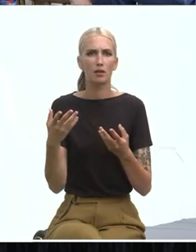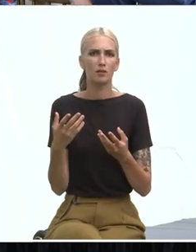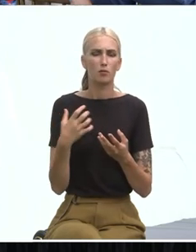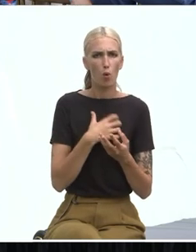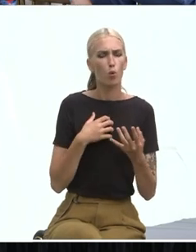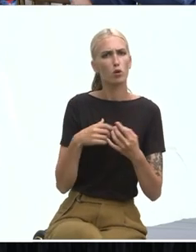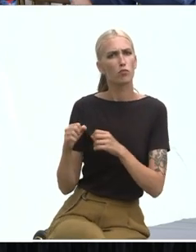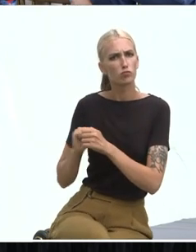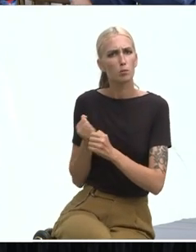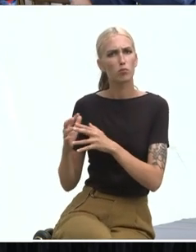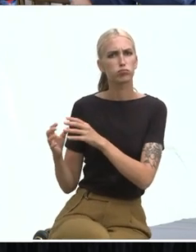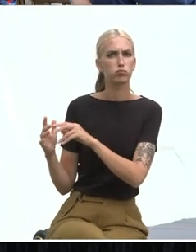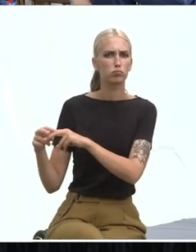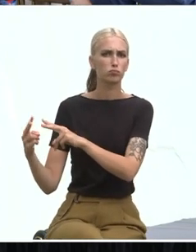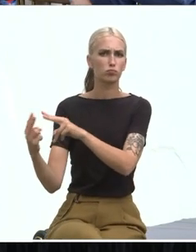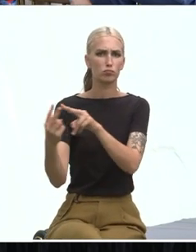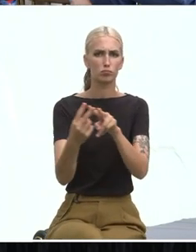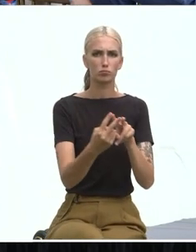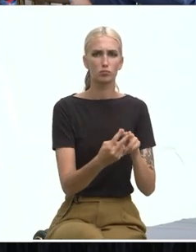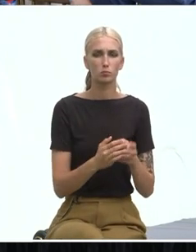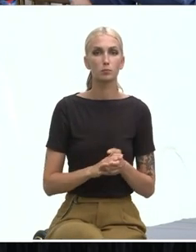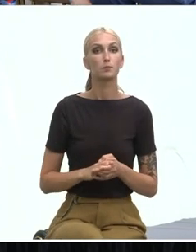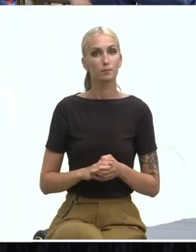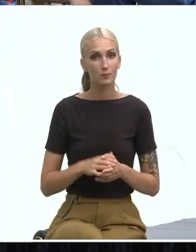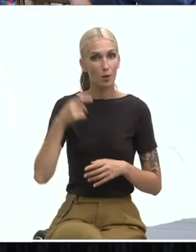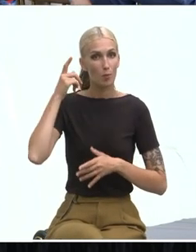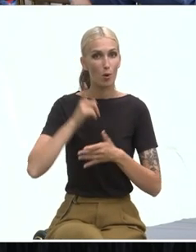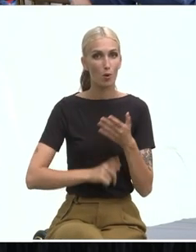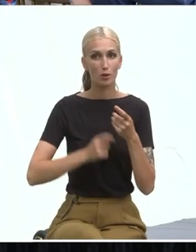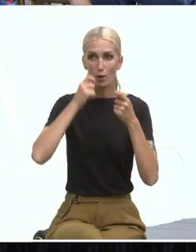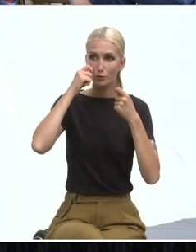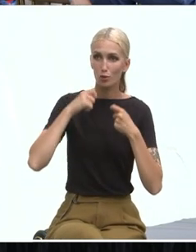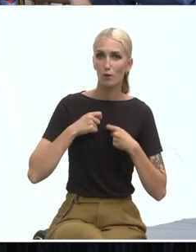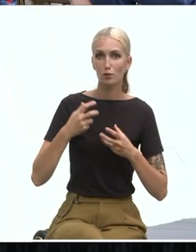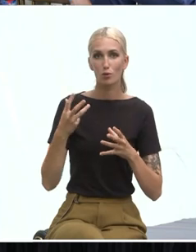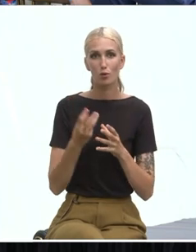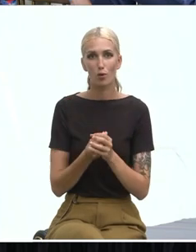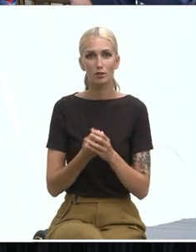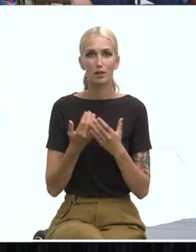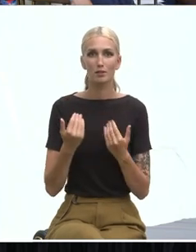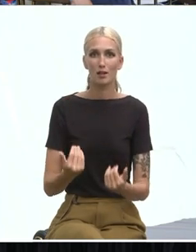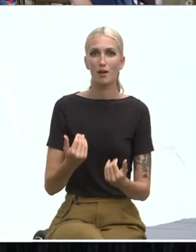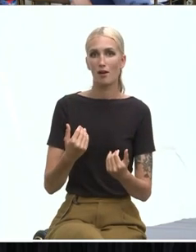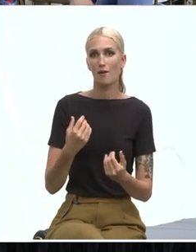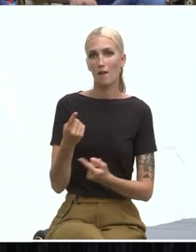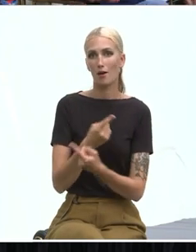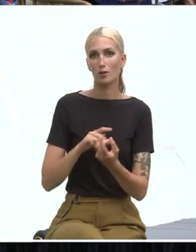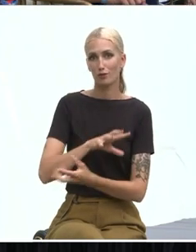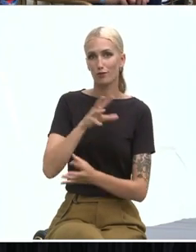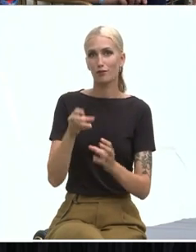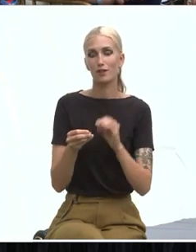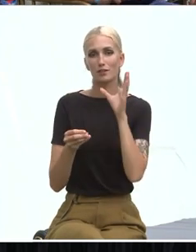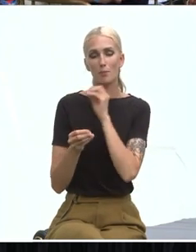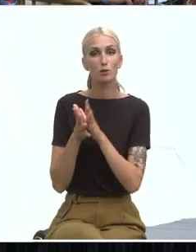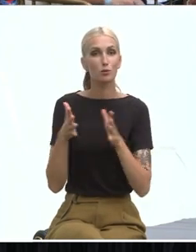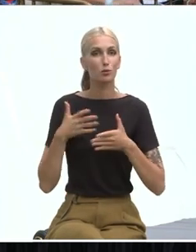And I suppose that with these good advices, we can really finalize our today's discussion. Thank you very much